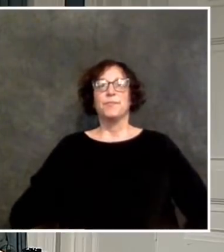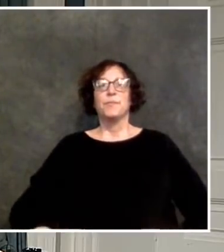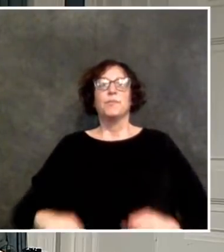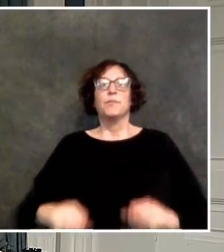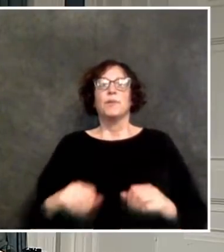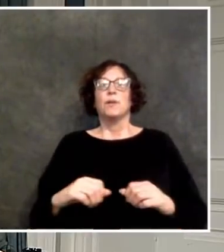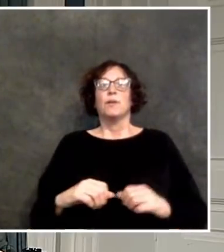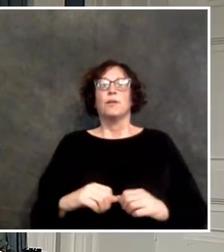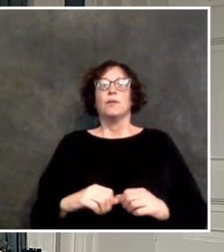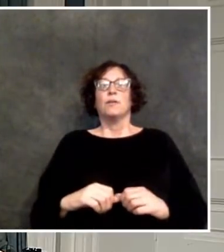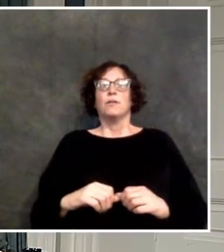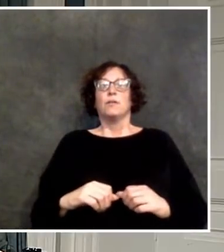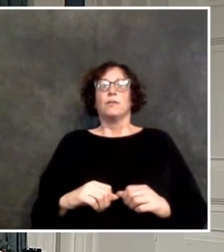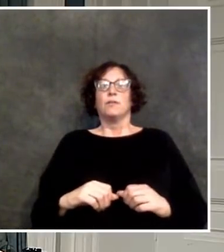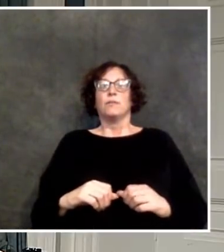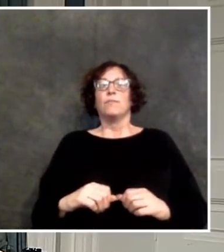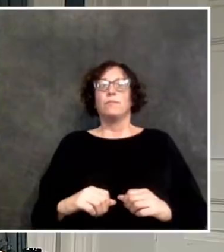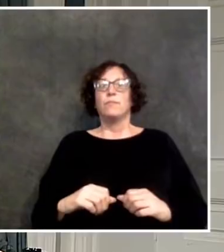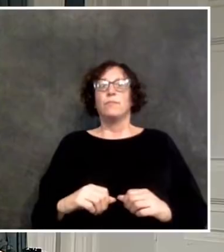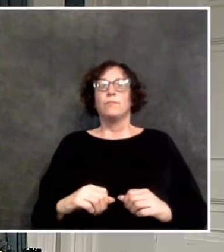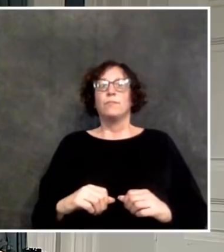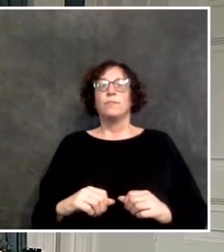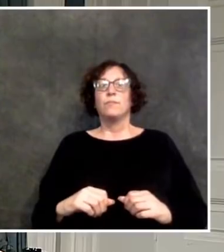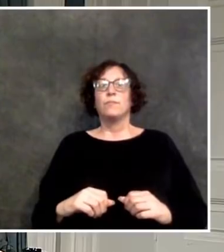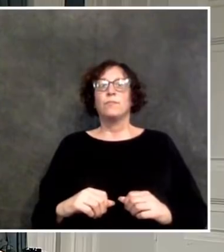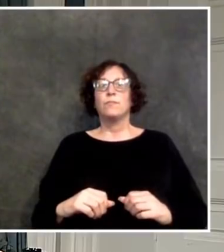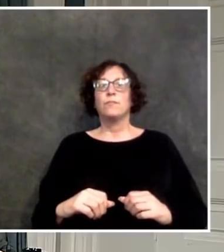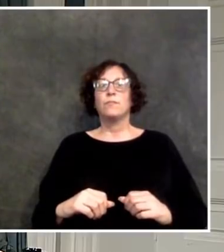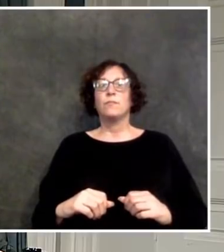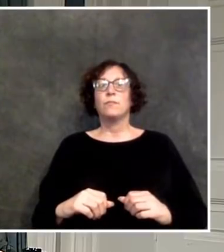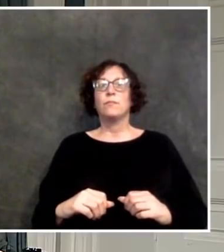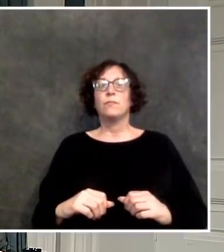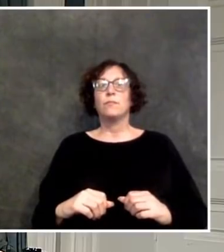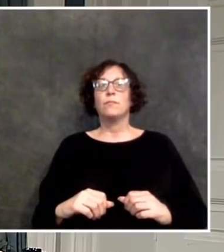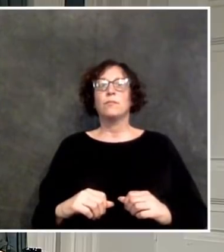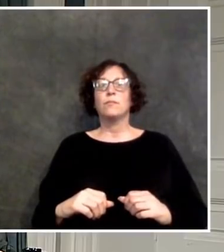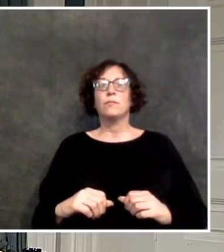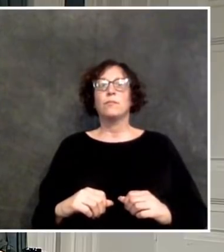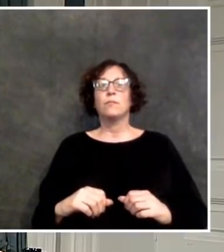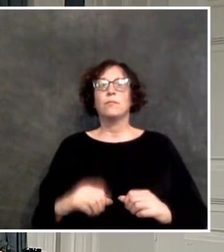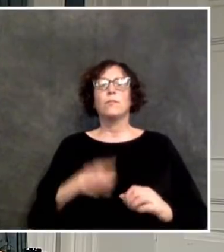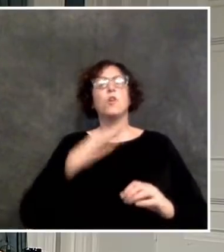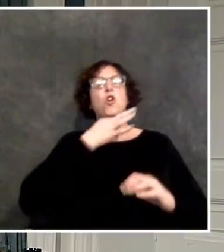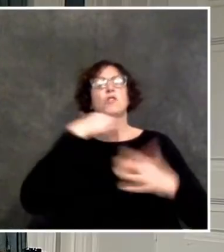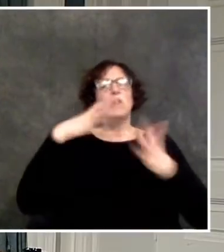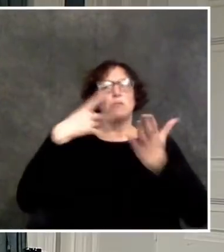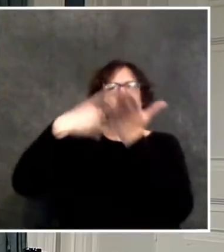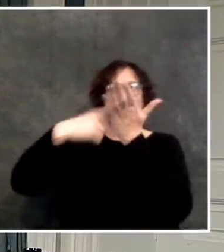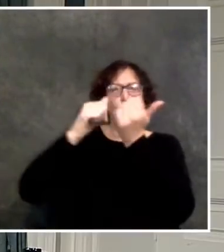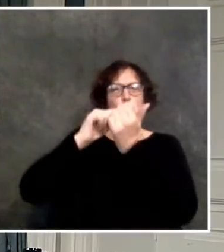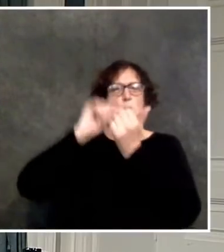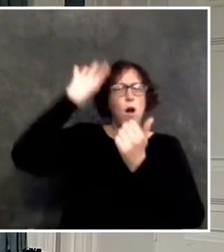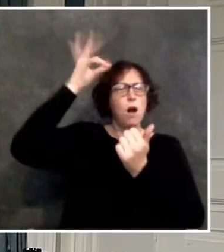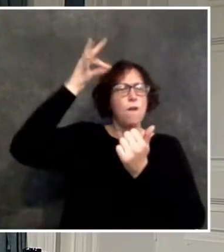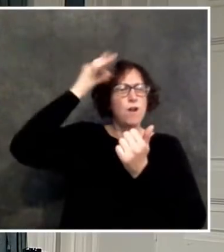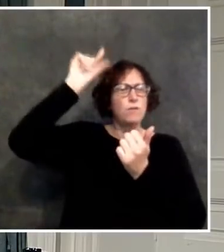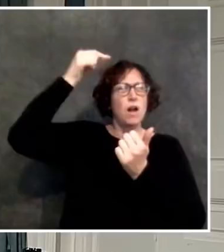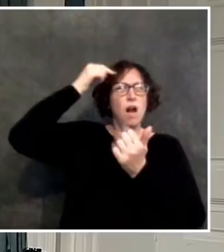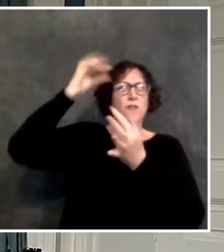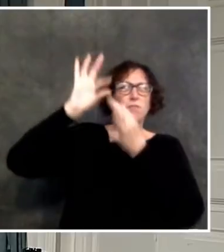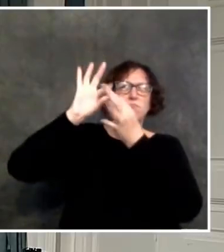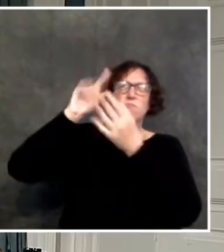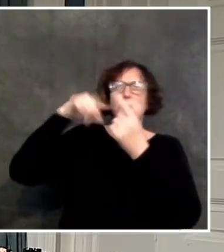with the federal government about the potential of switching the Javits Center